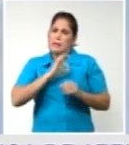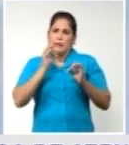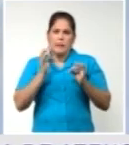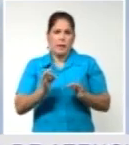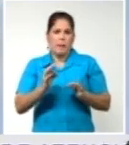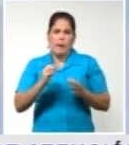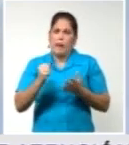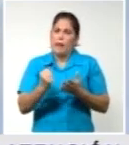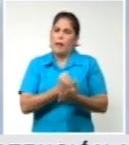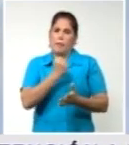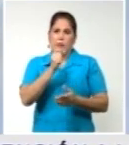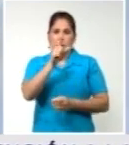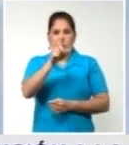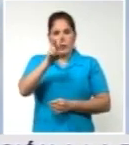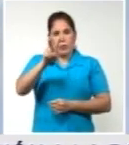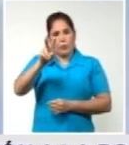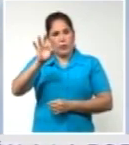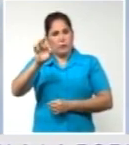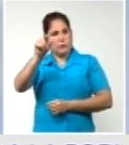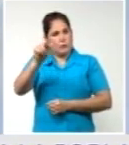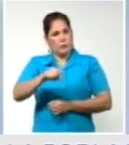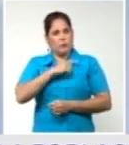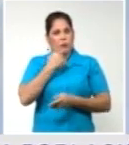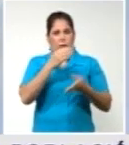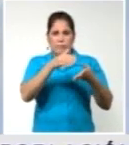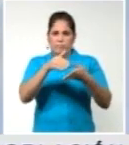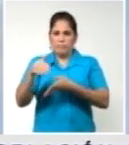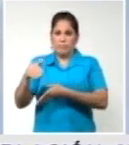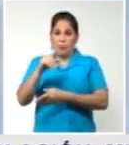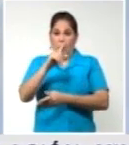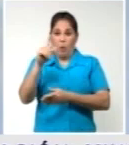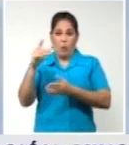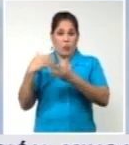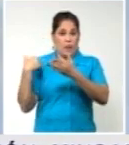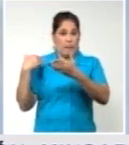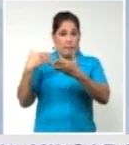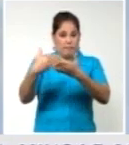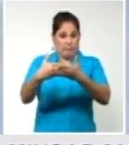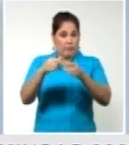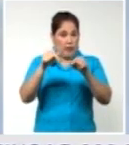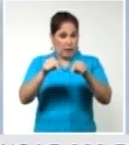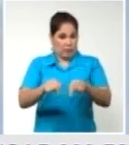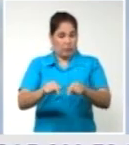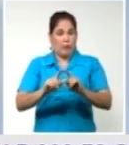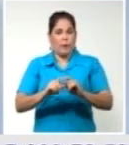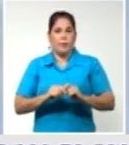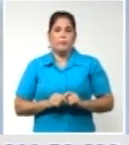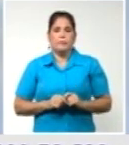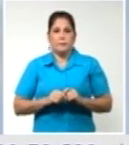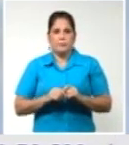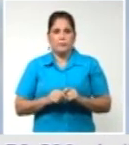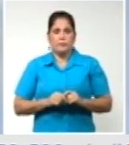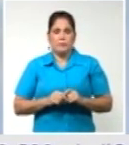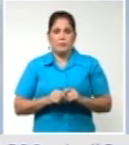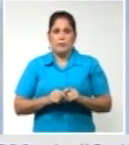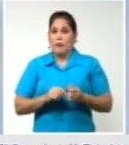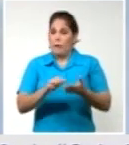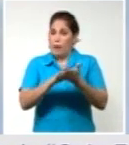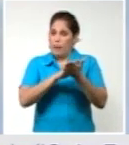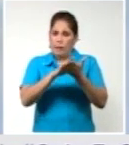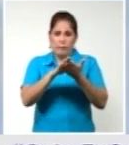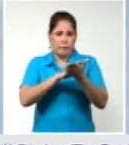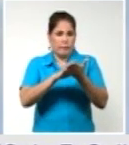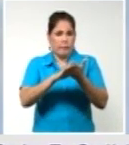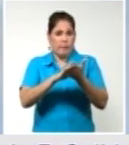died as a result of the virus, meaning that the COVID-19 death toll on the island stands at